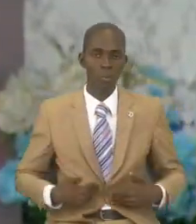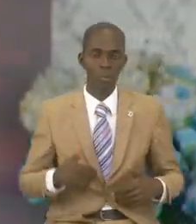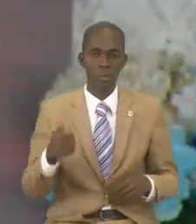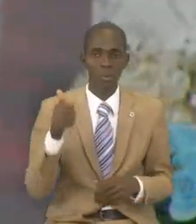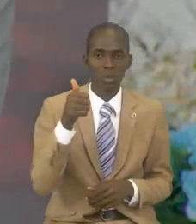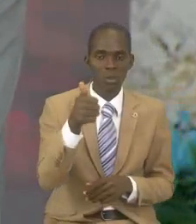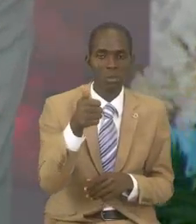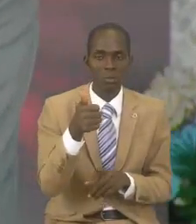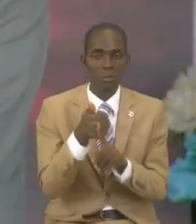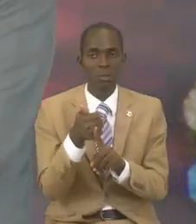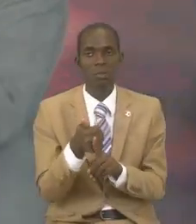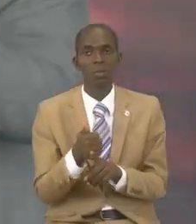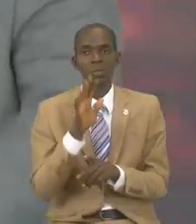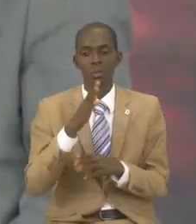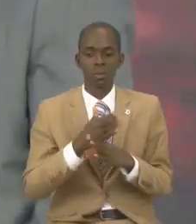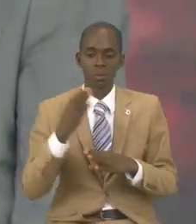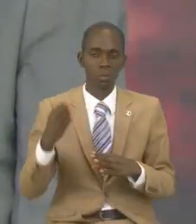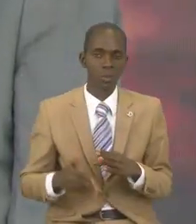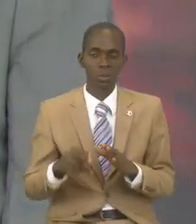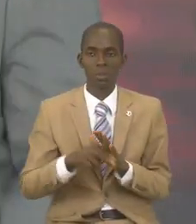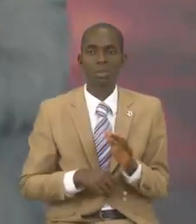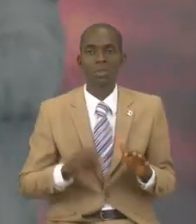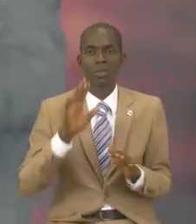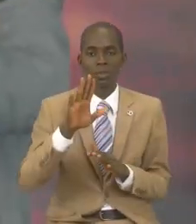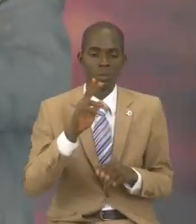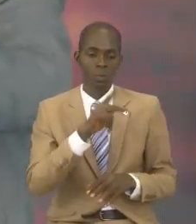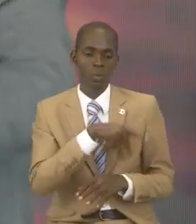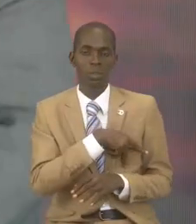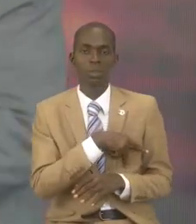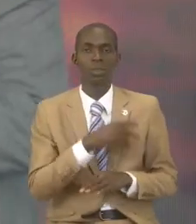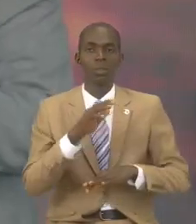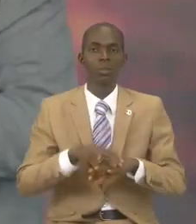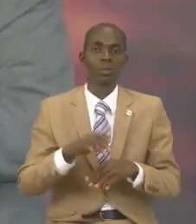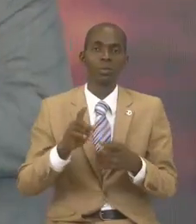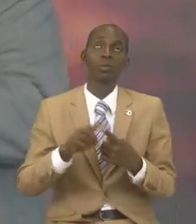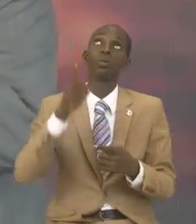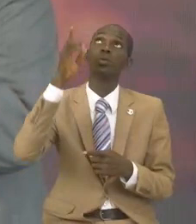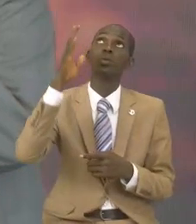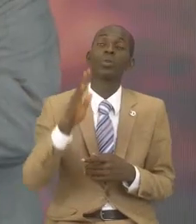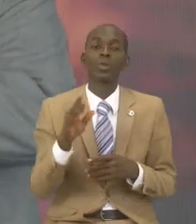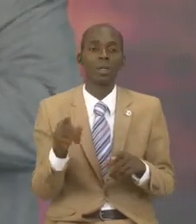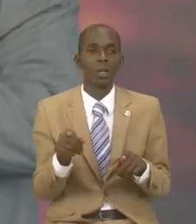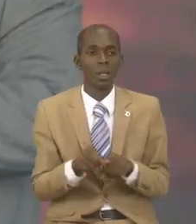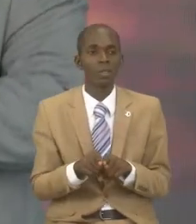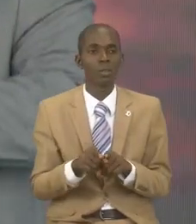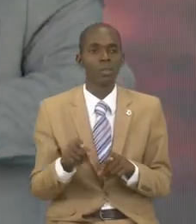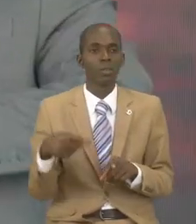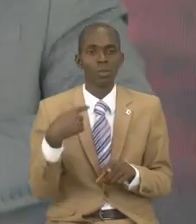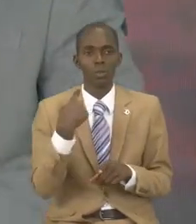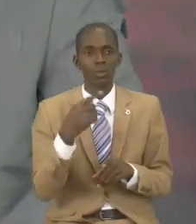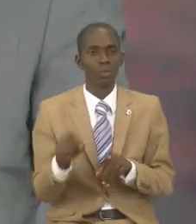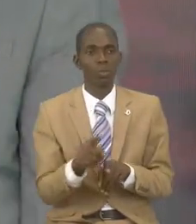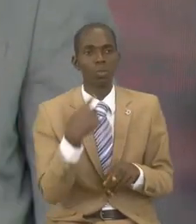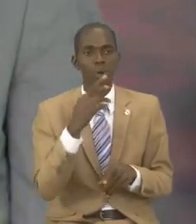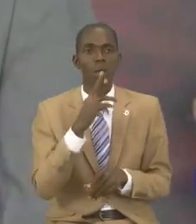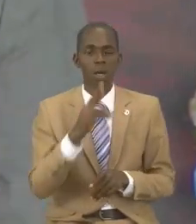your totality, your personality unto God as those that are alive